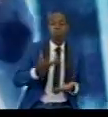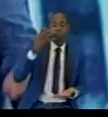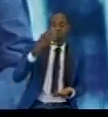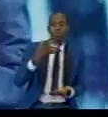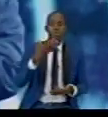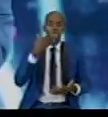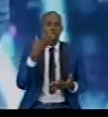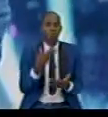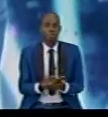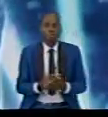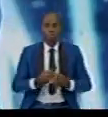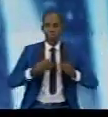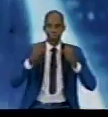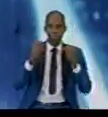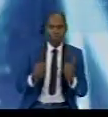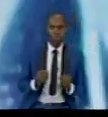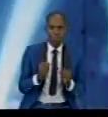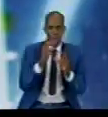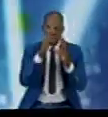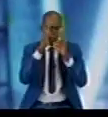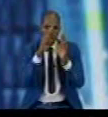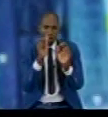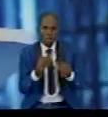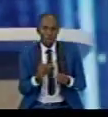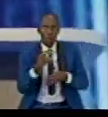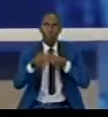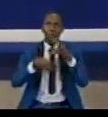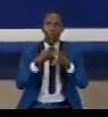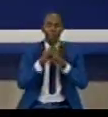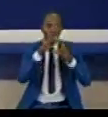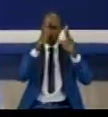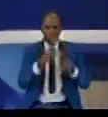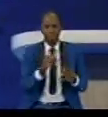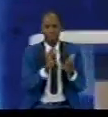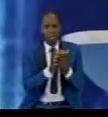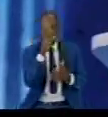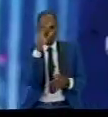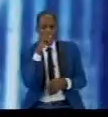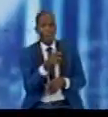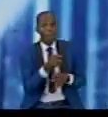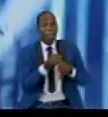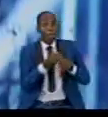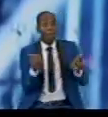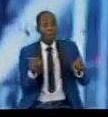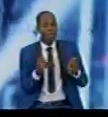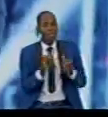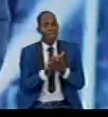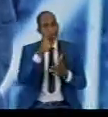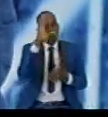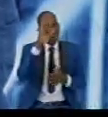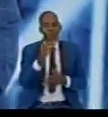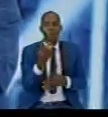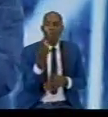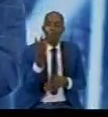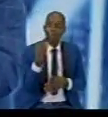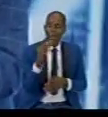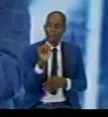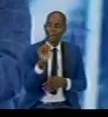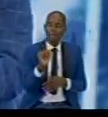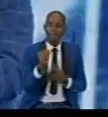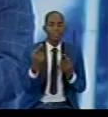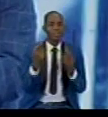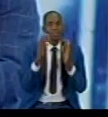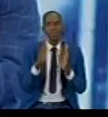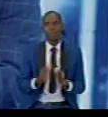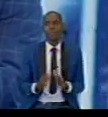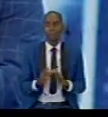the man is respected by the world but he is a sinner but he is an